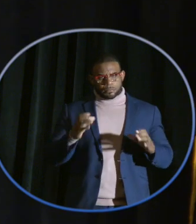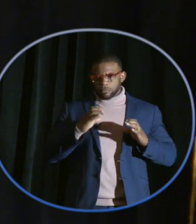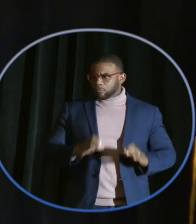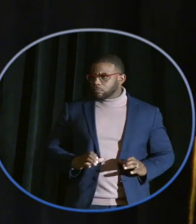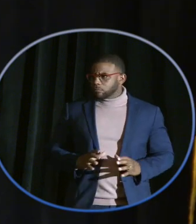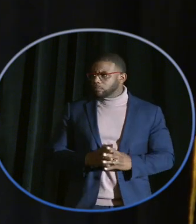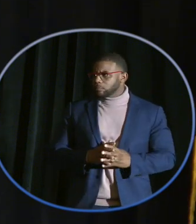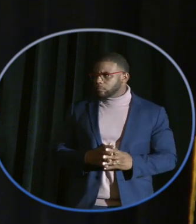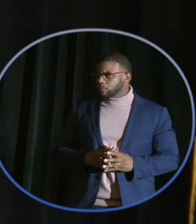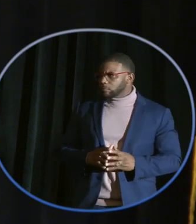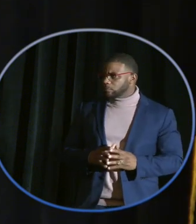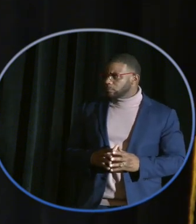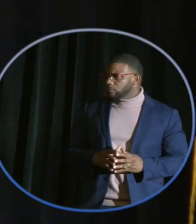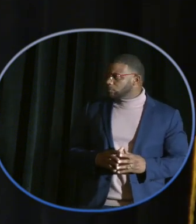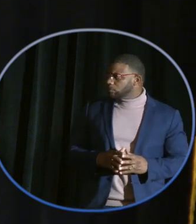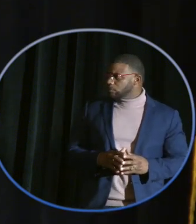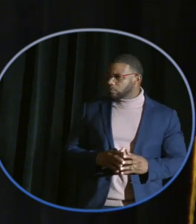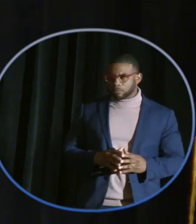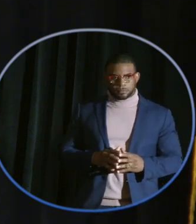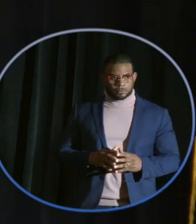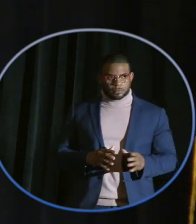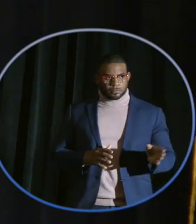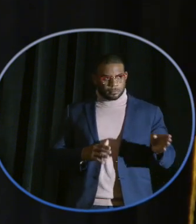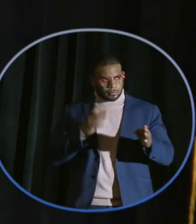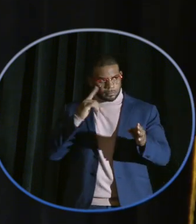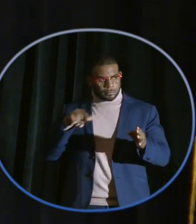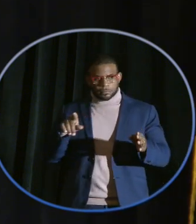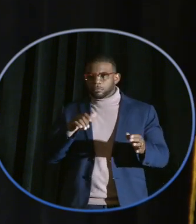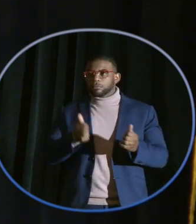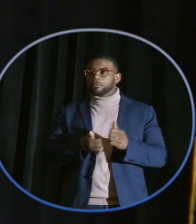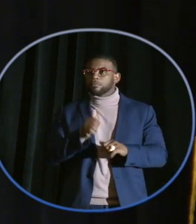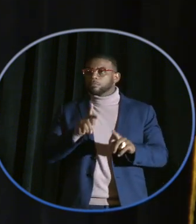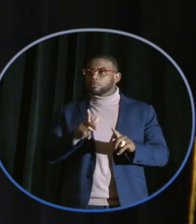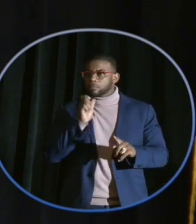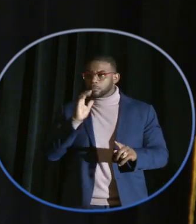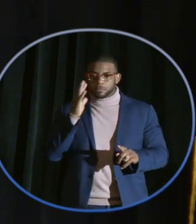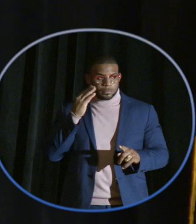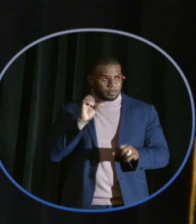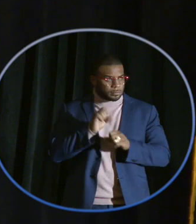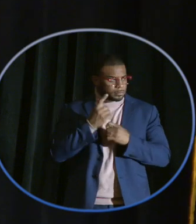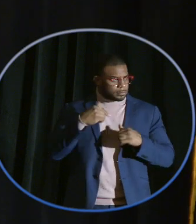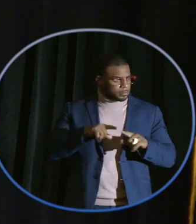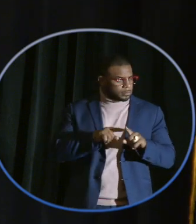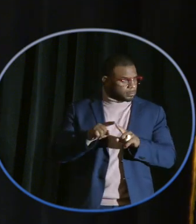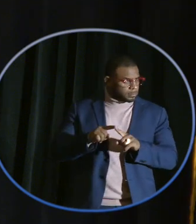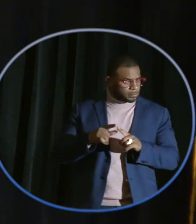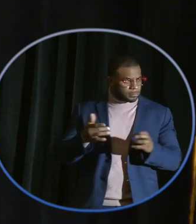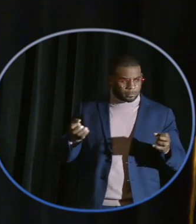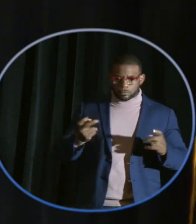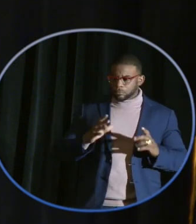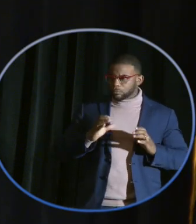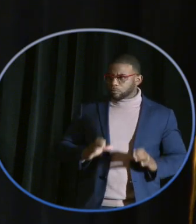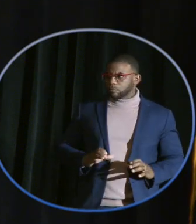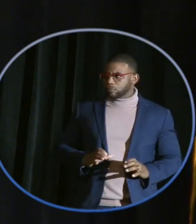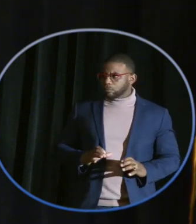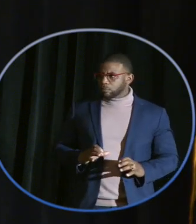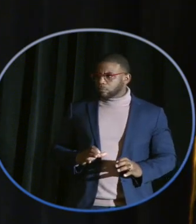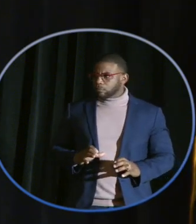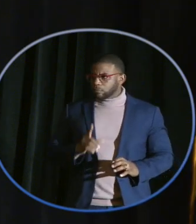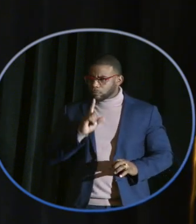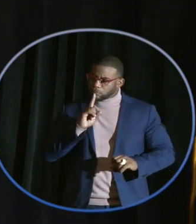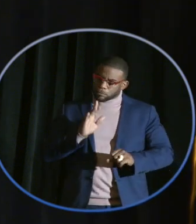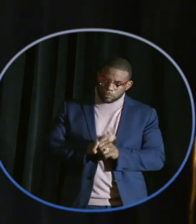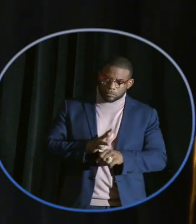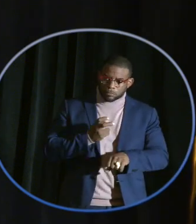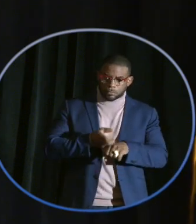citizens. And let me tell you, most people who come to work for us as a returning citizen are